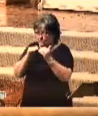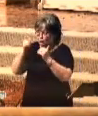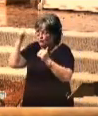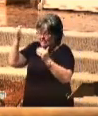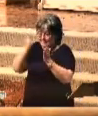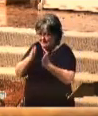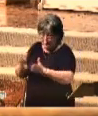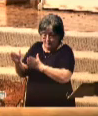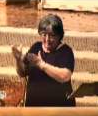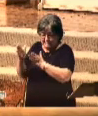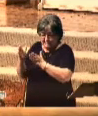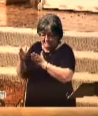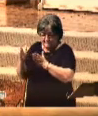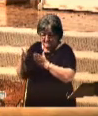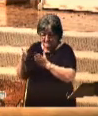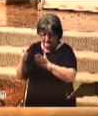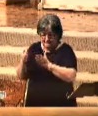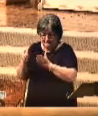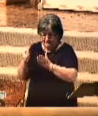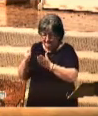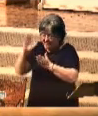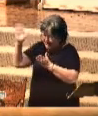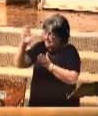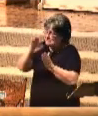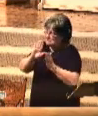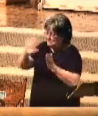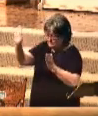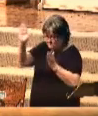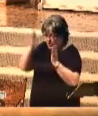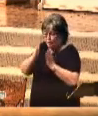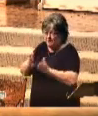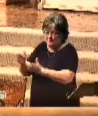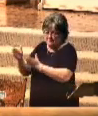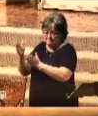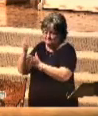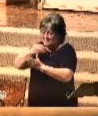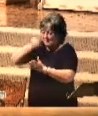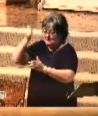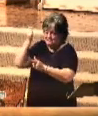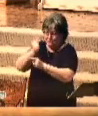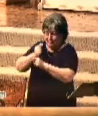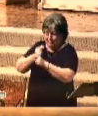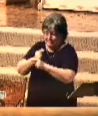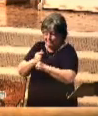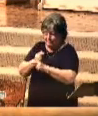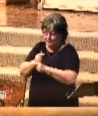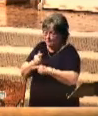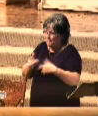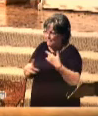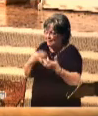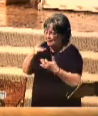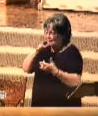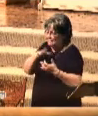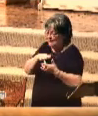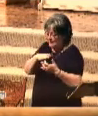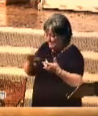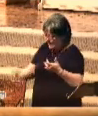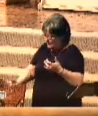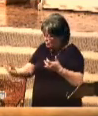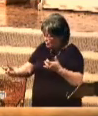purpose. His purpose is best. His purpose is right. Young lady, 8 years of